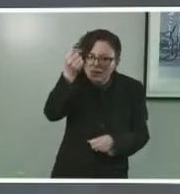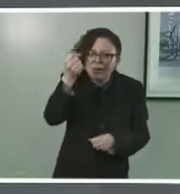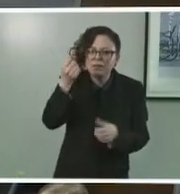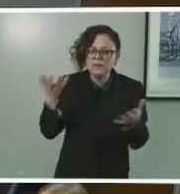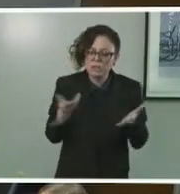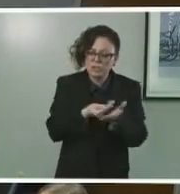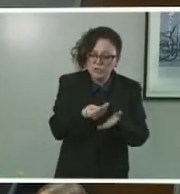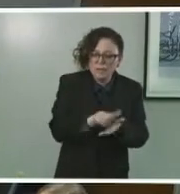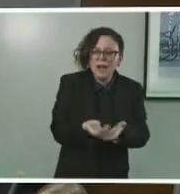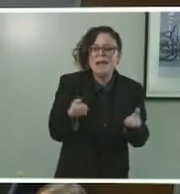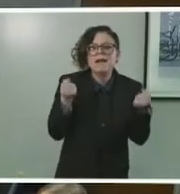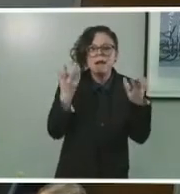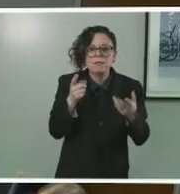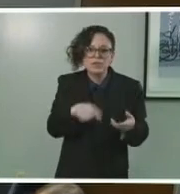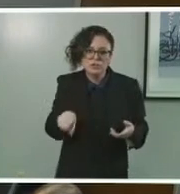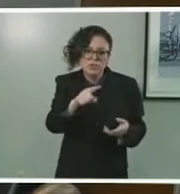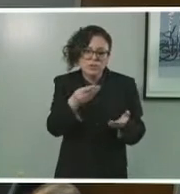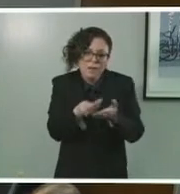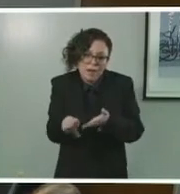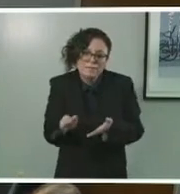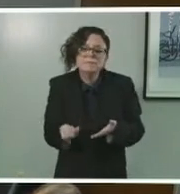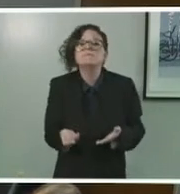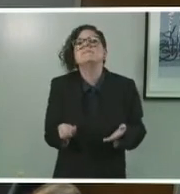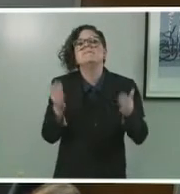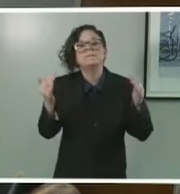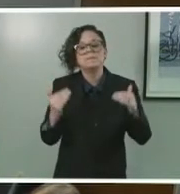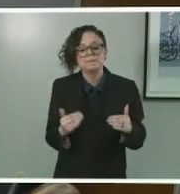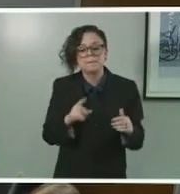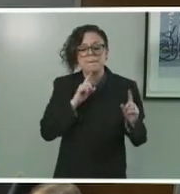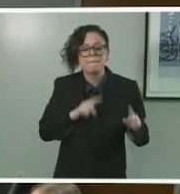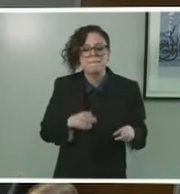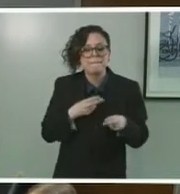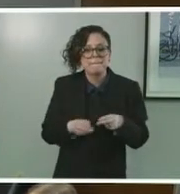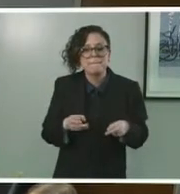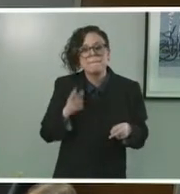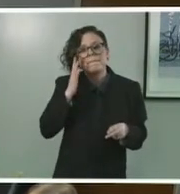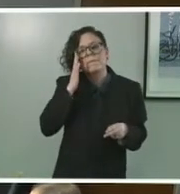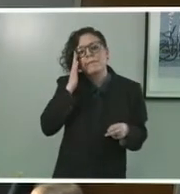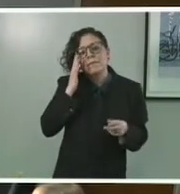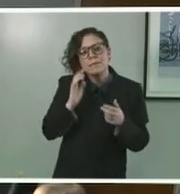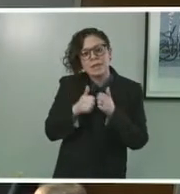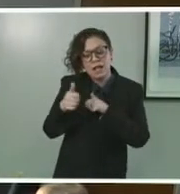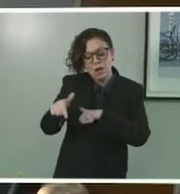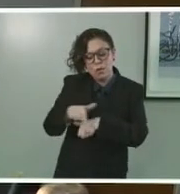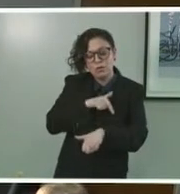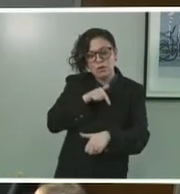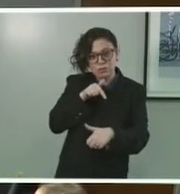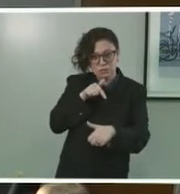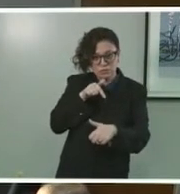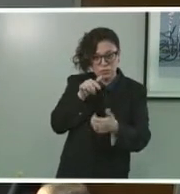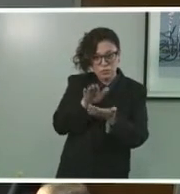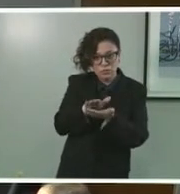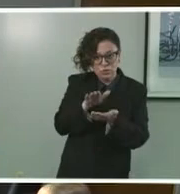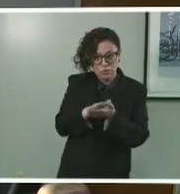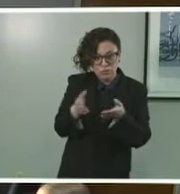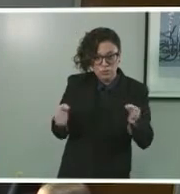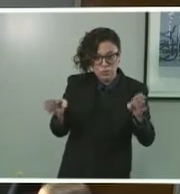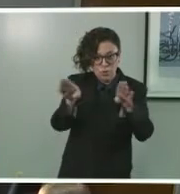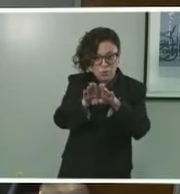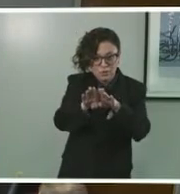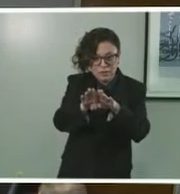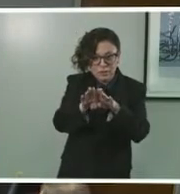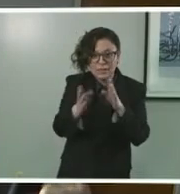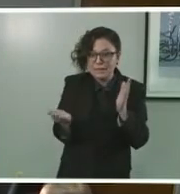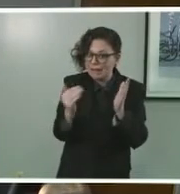buy. Okay, this one I'll answer quickly. The question was, how long are schools closed? That's not governed by this order. It's